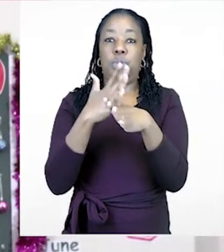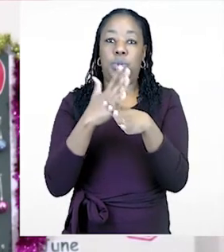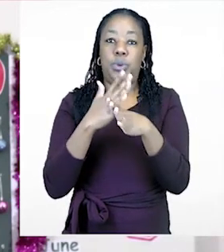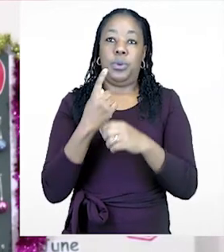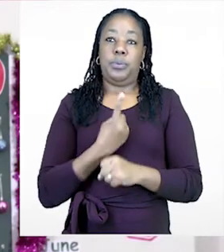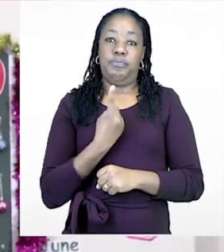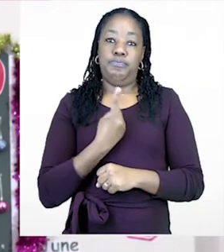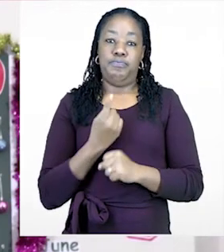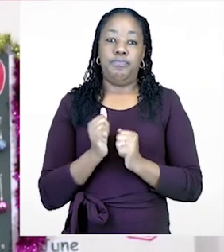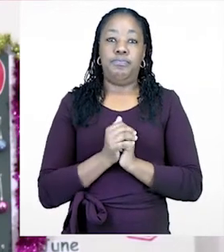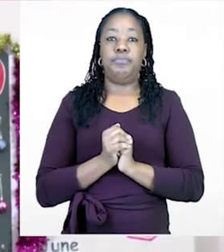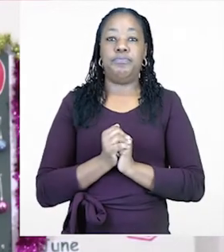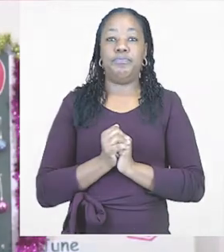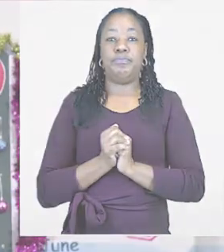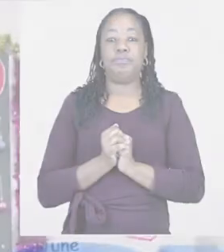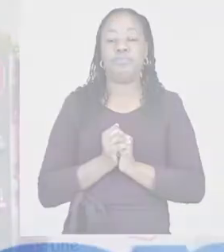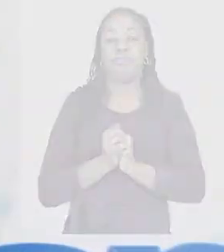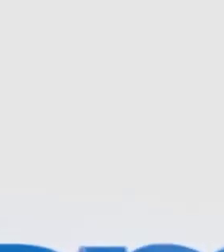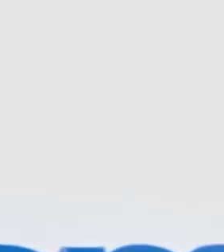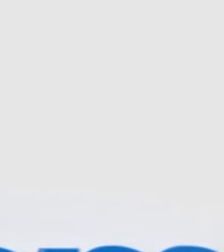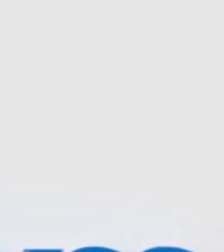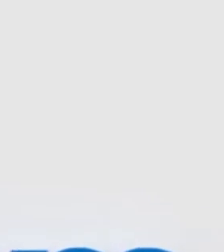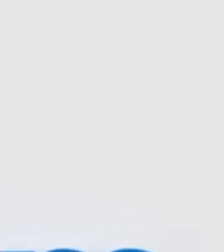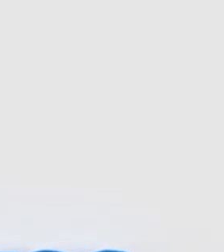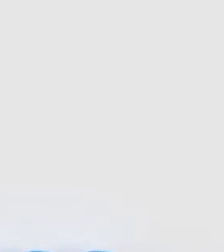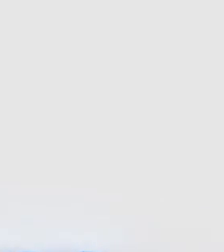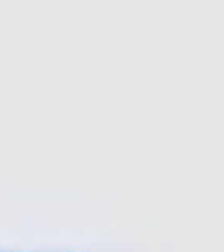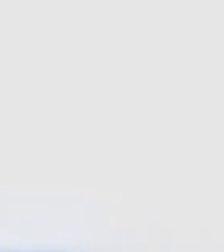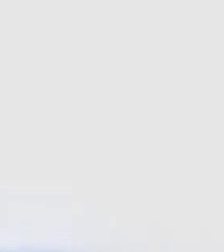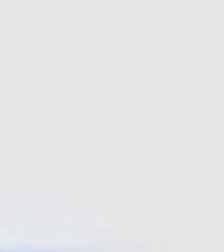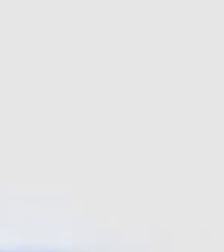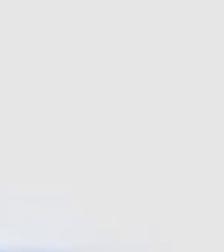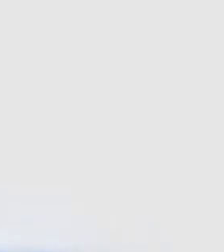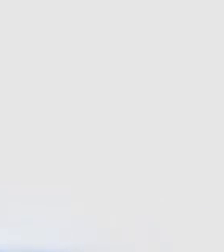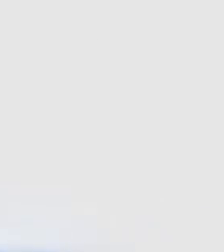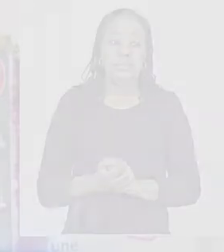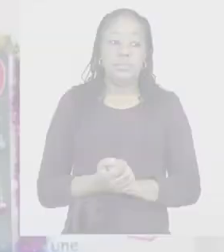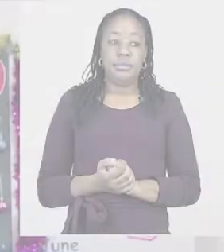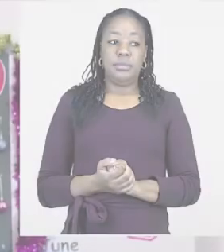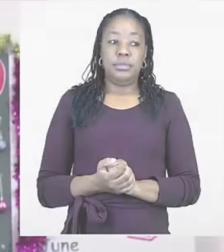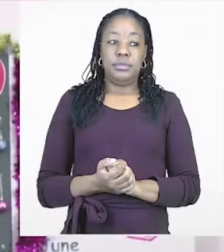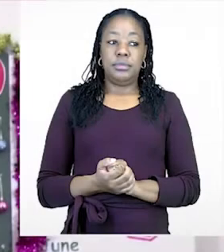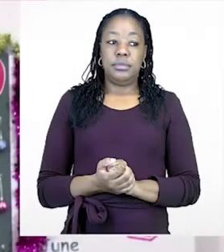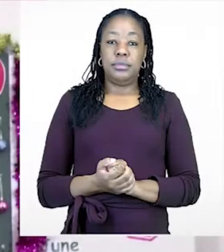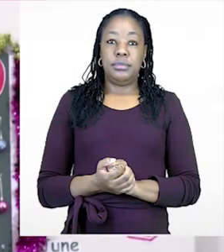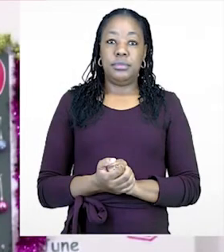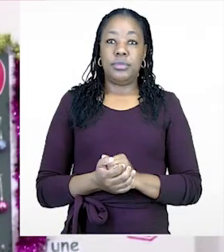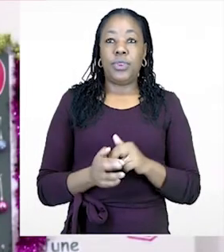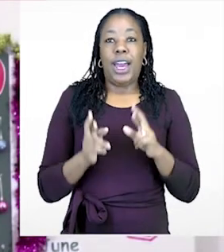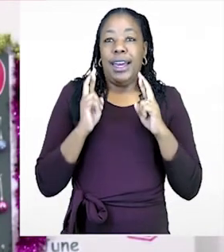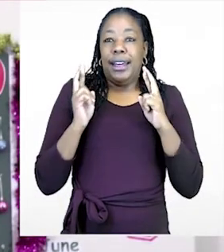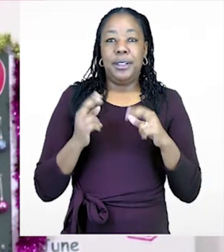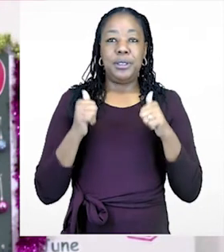well. Good luck and enjoy yourselves. I hope you